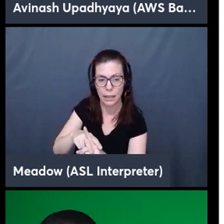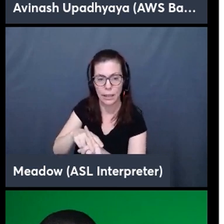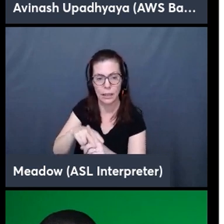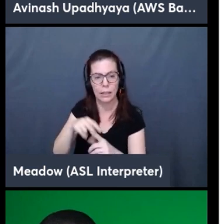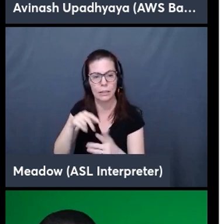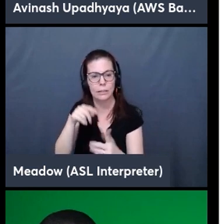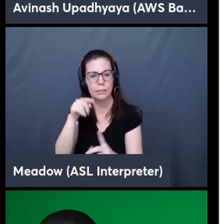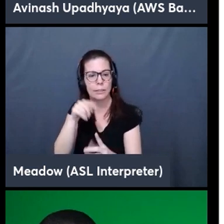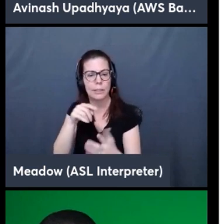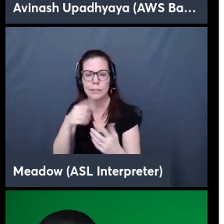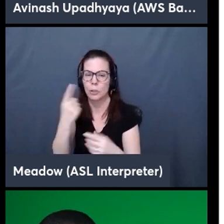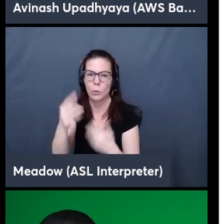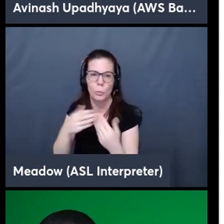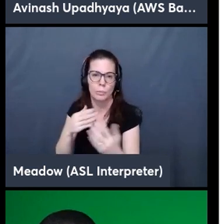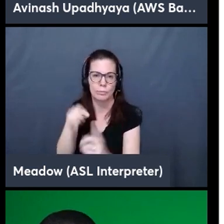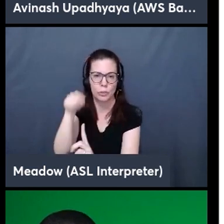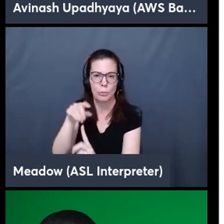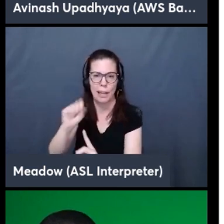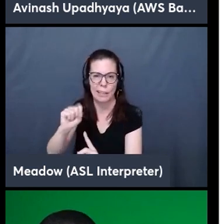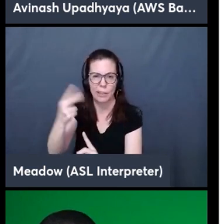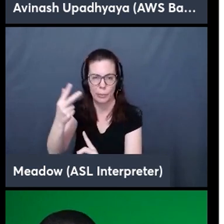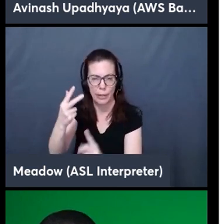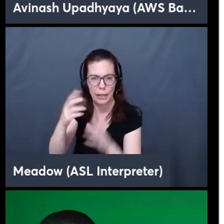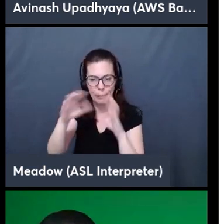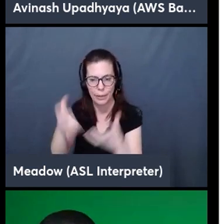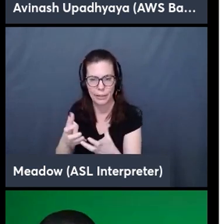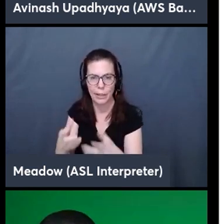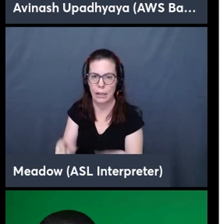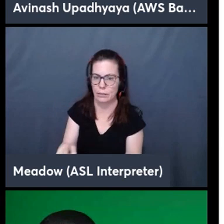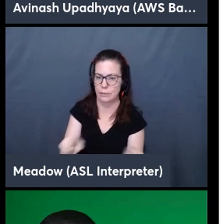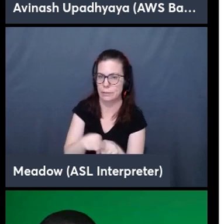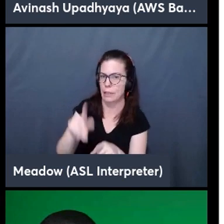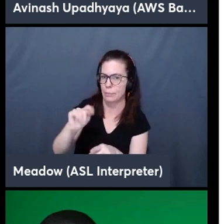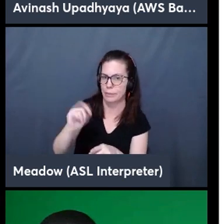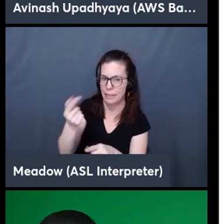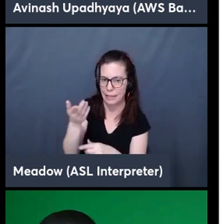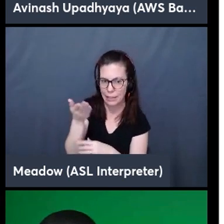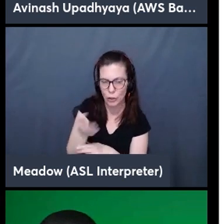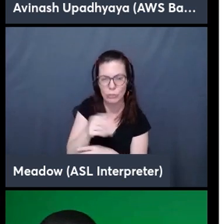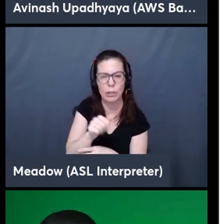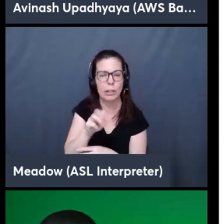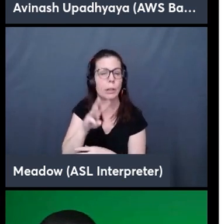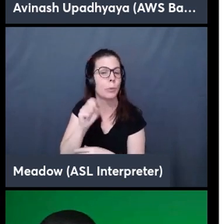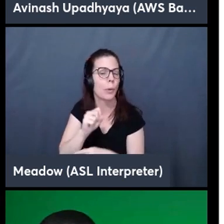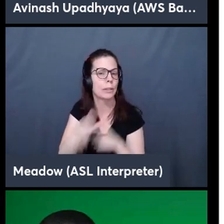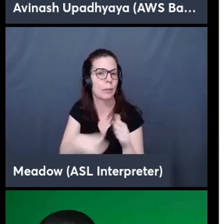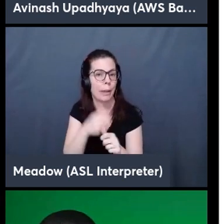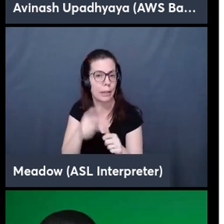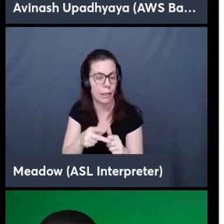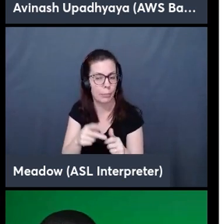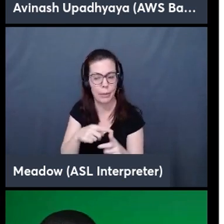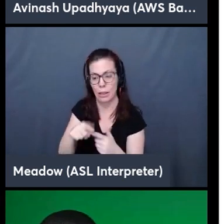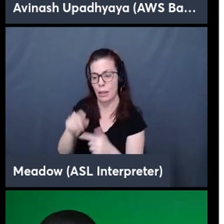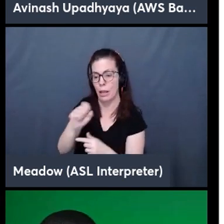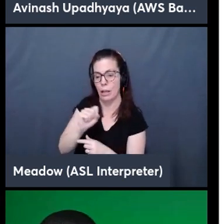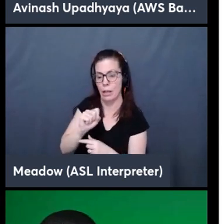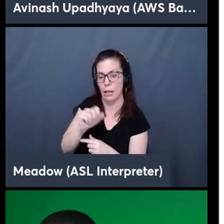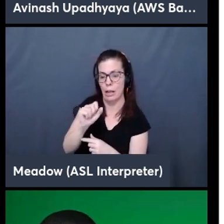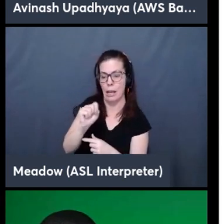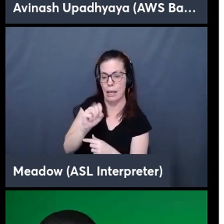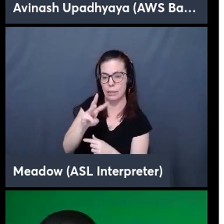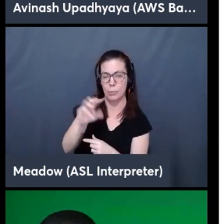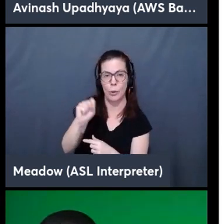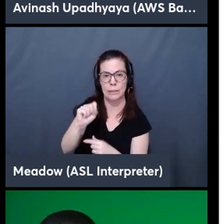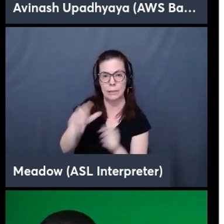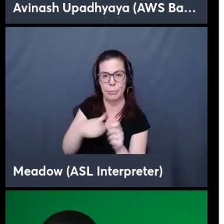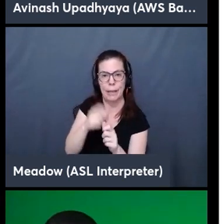to my S3 bucket, and I can use the same tags here in AWS Backup. And then AWS Backup will automatically identify